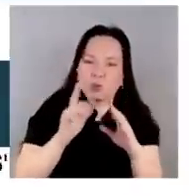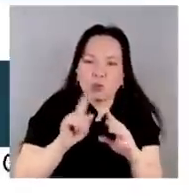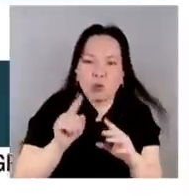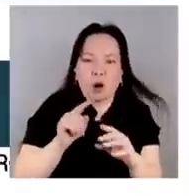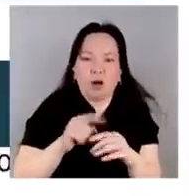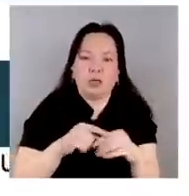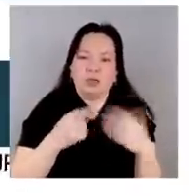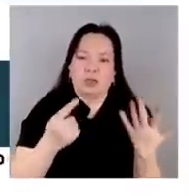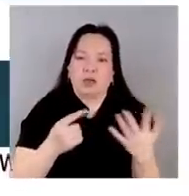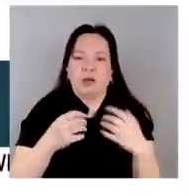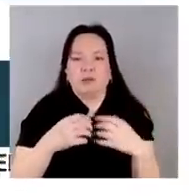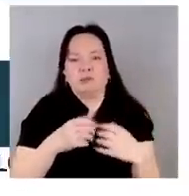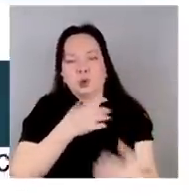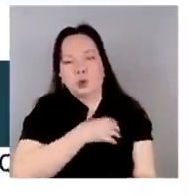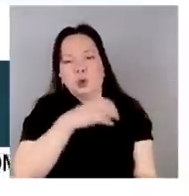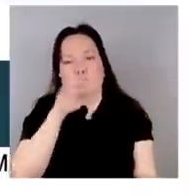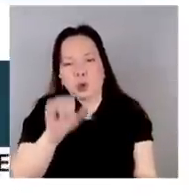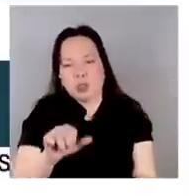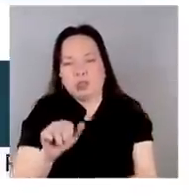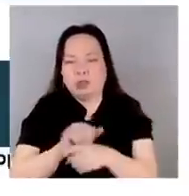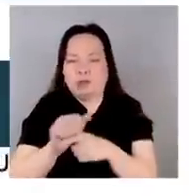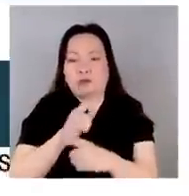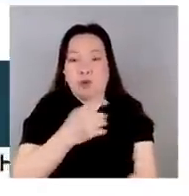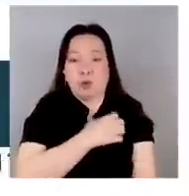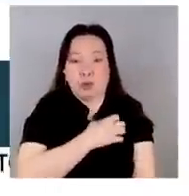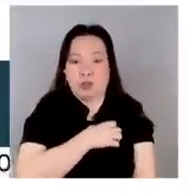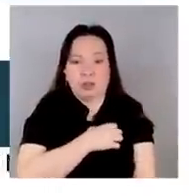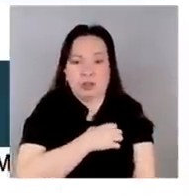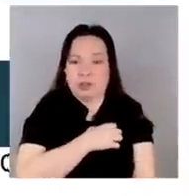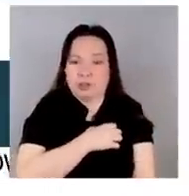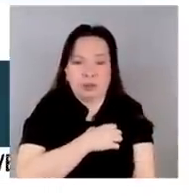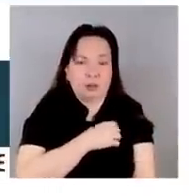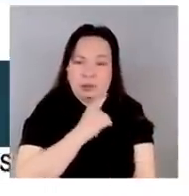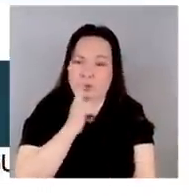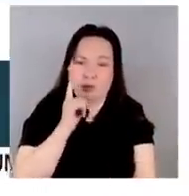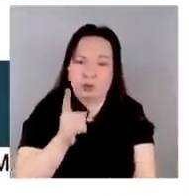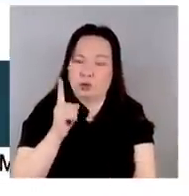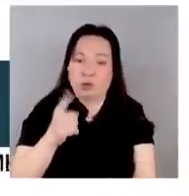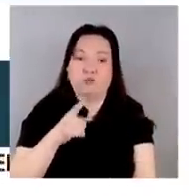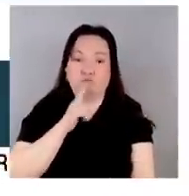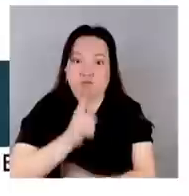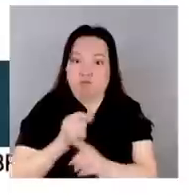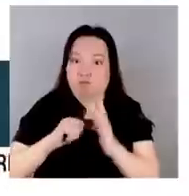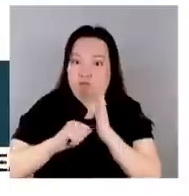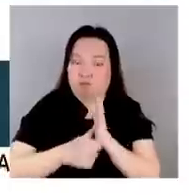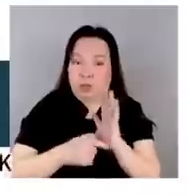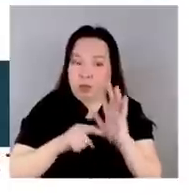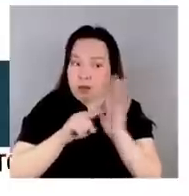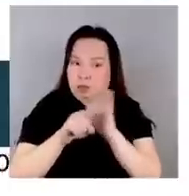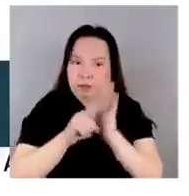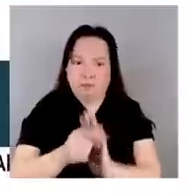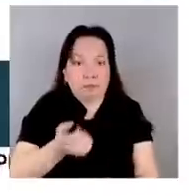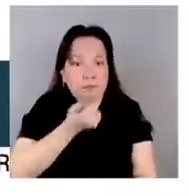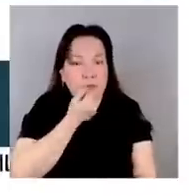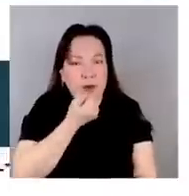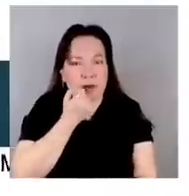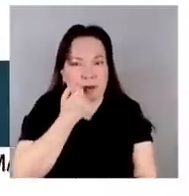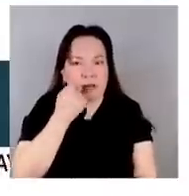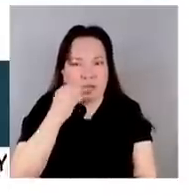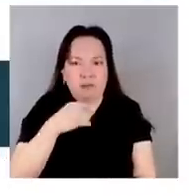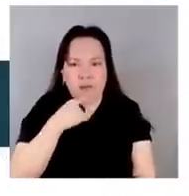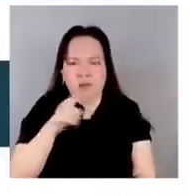you know, building the capacity of the police. But frankly, you know, what will really send a message that these killings aren't tolerated is if we actually